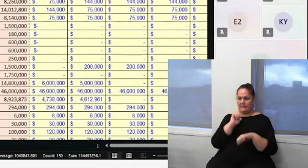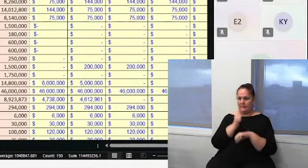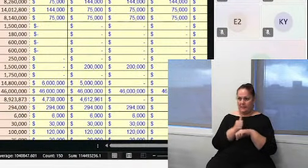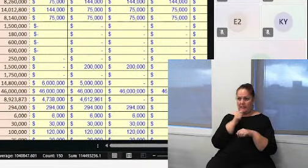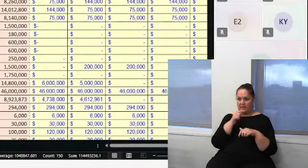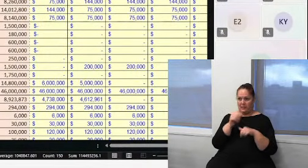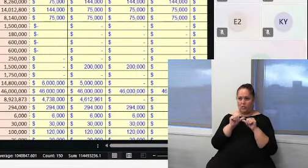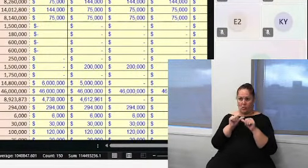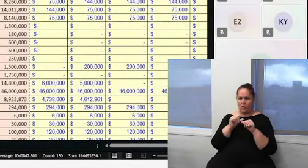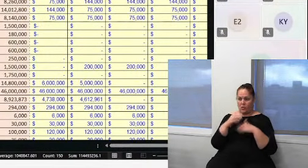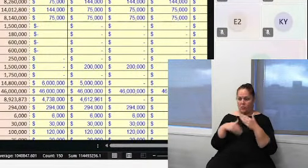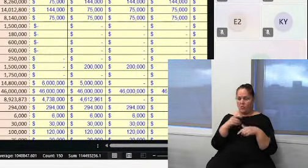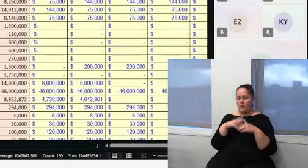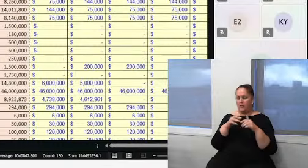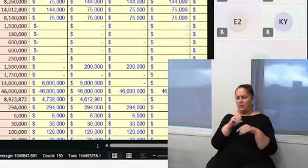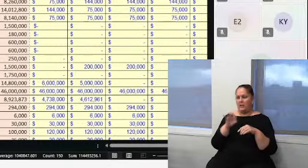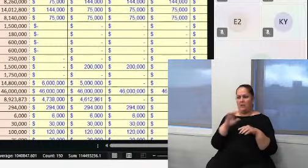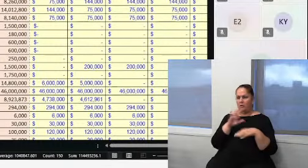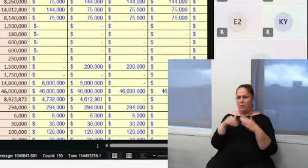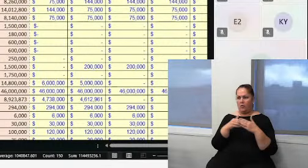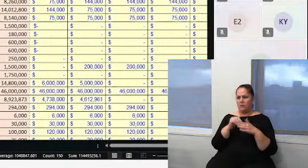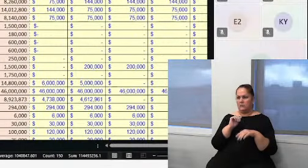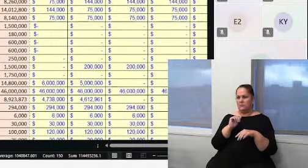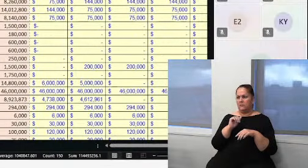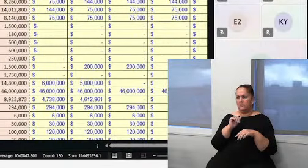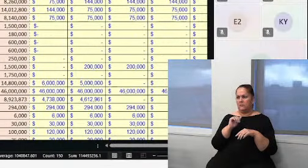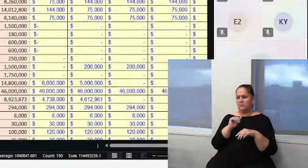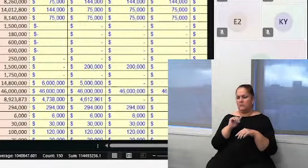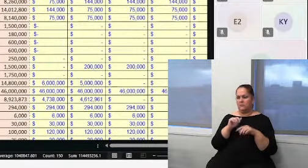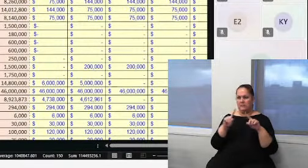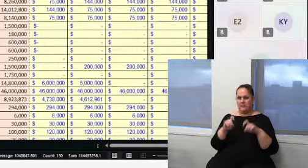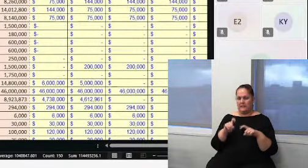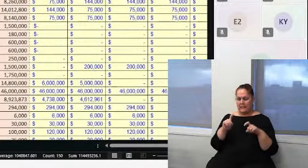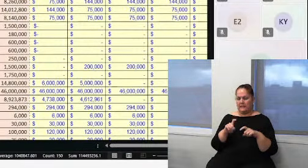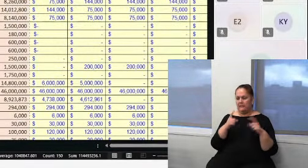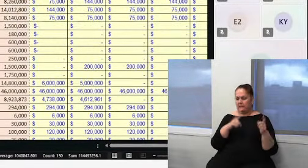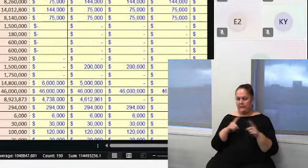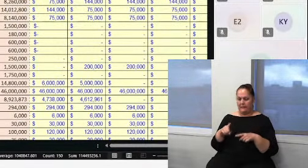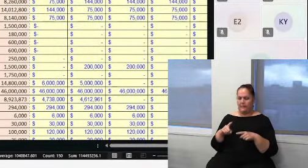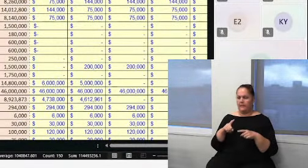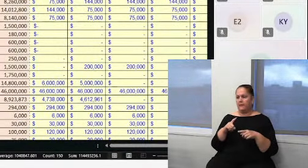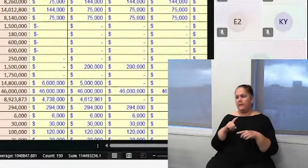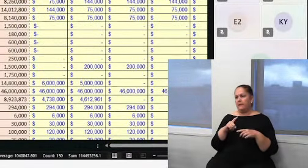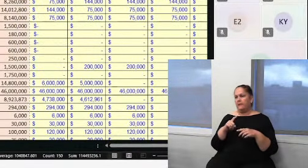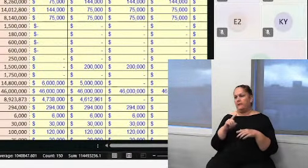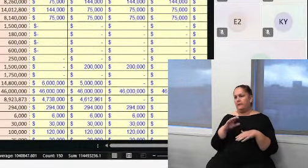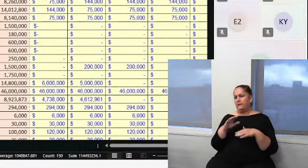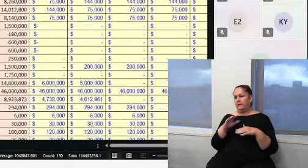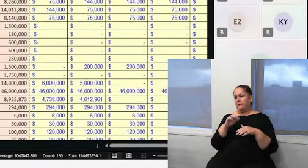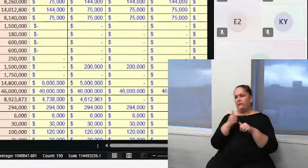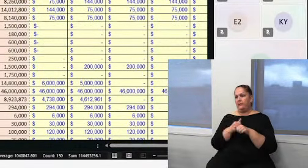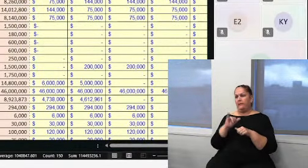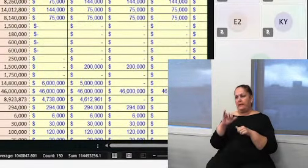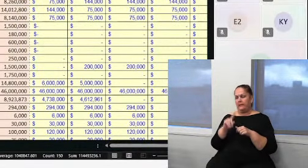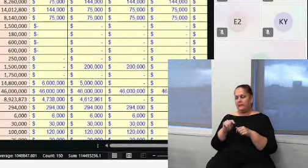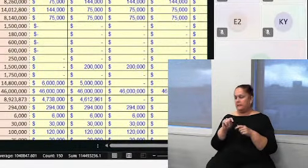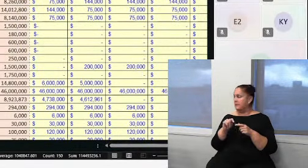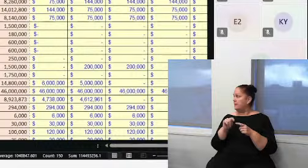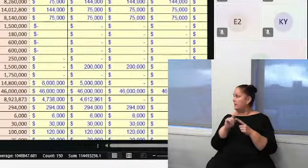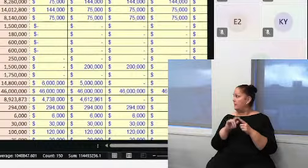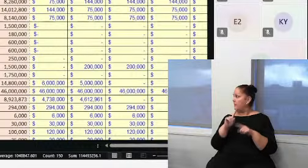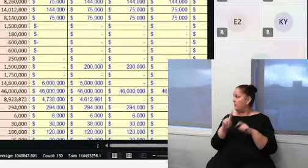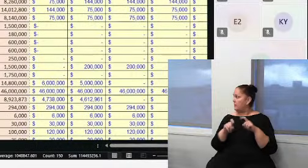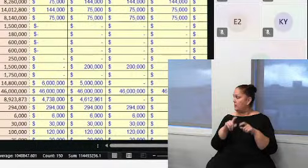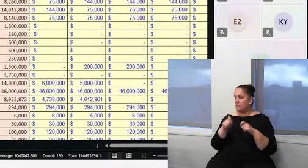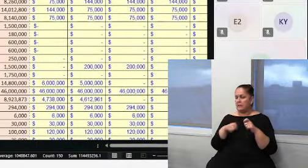system replacement that is ongoing and is coming offline. We have all the site acceptance testing taking place. We're integrating with IT, which is